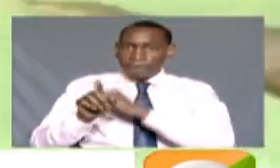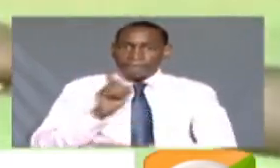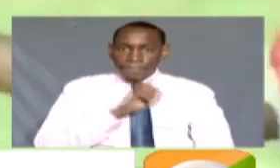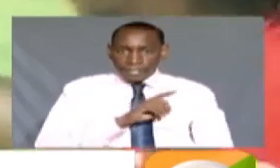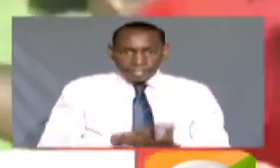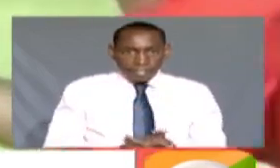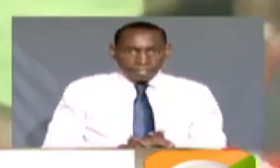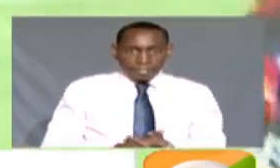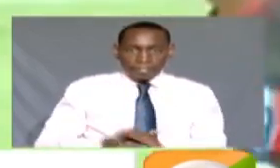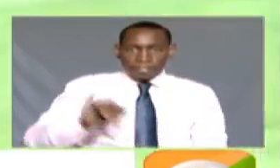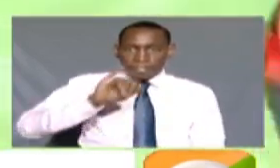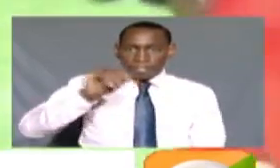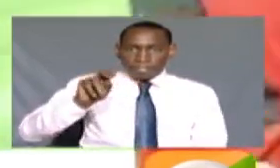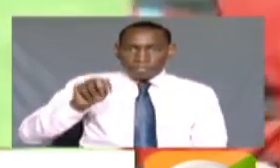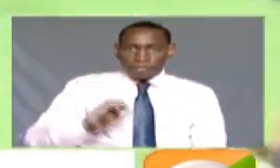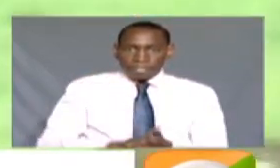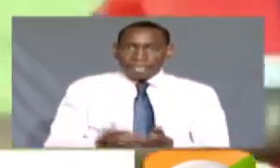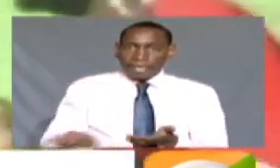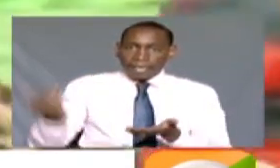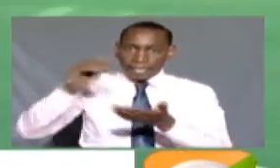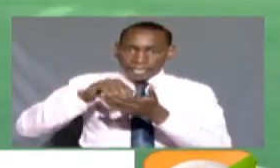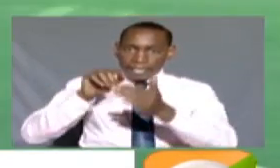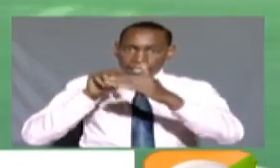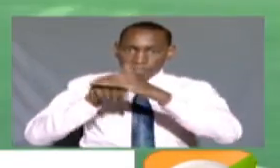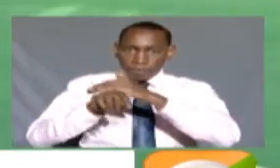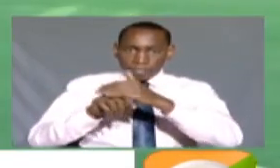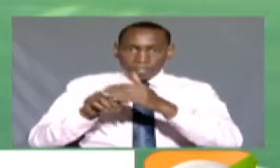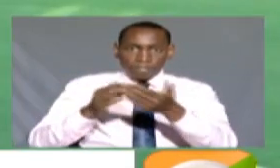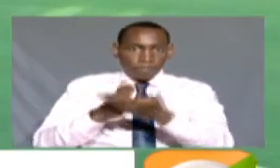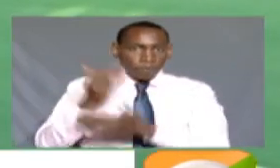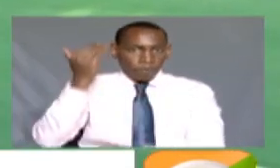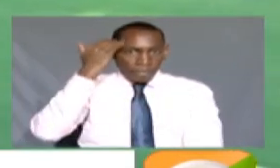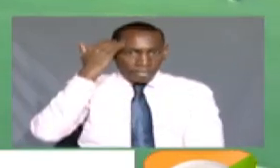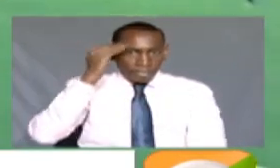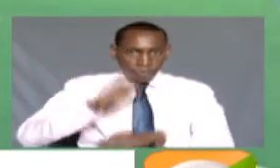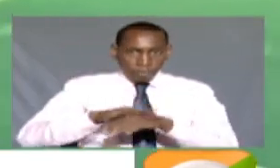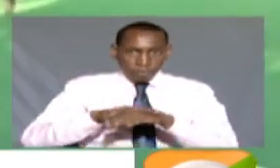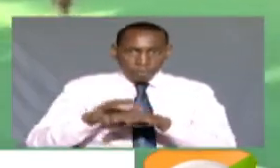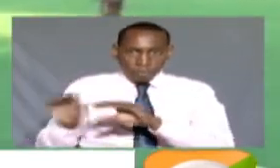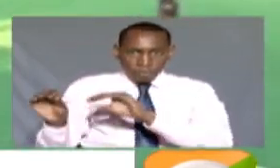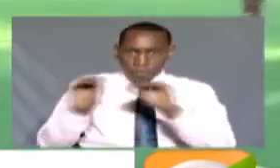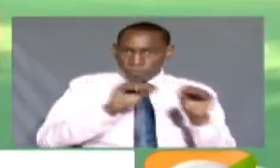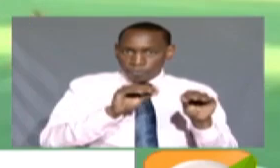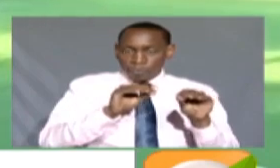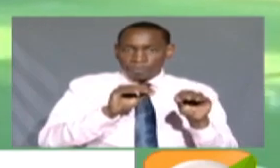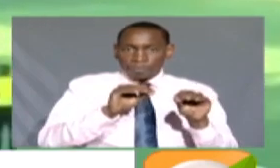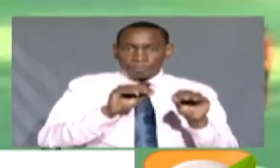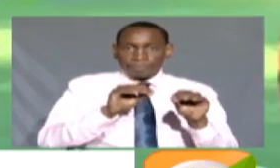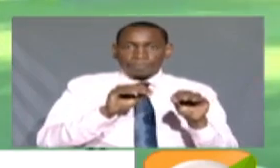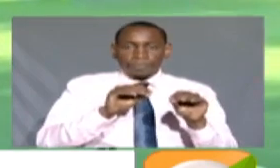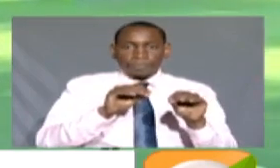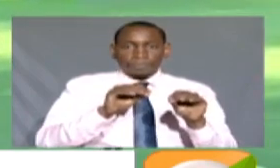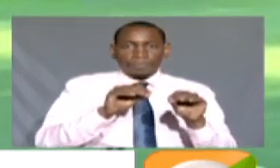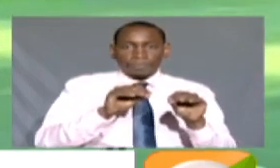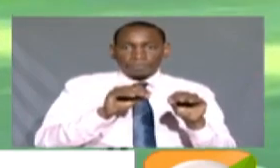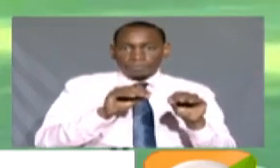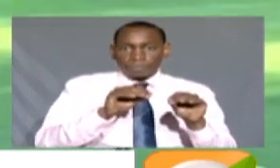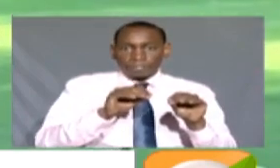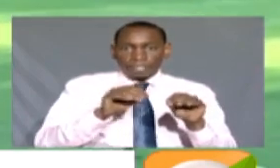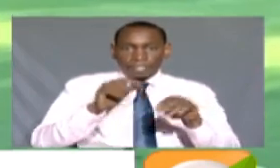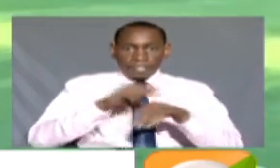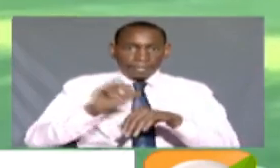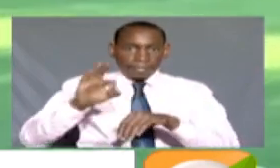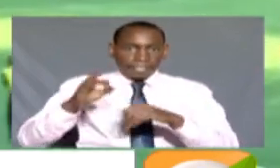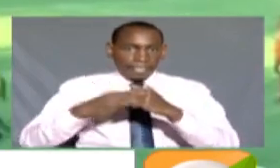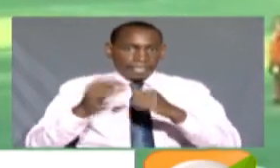finish. McWhirter was at it yet again, this time heading in an inch-perfect Dennis Sikhai cross in the